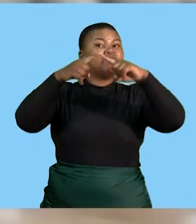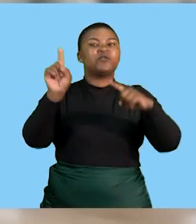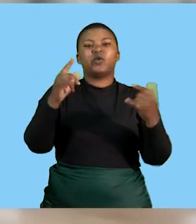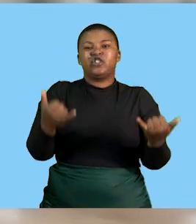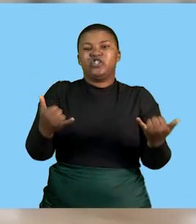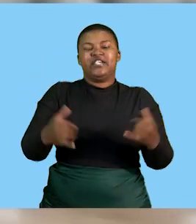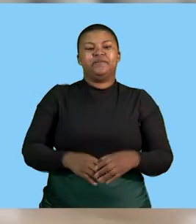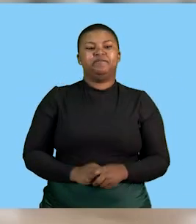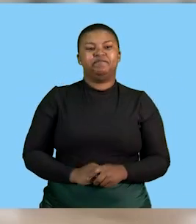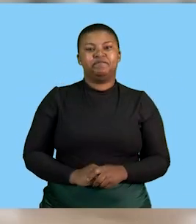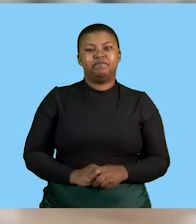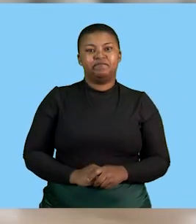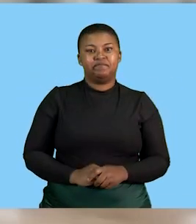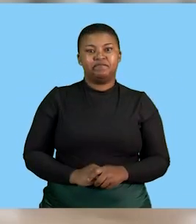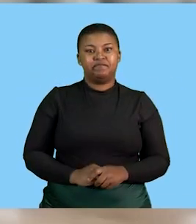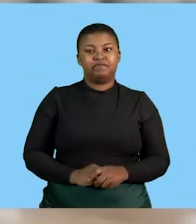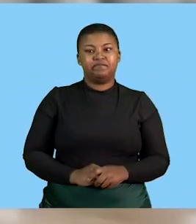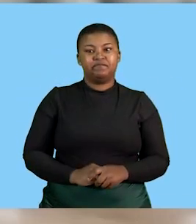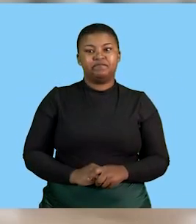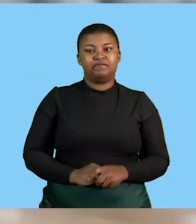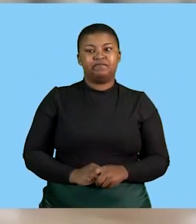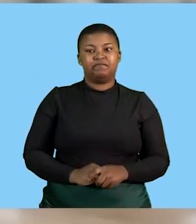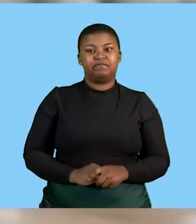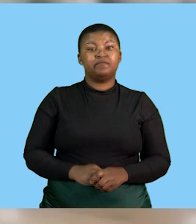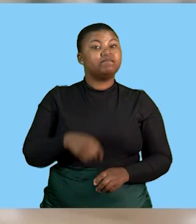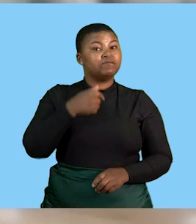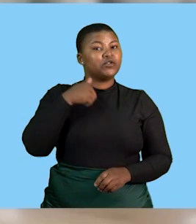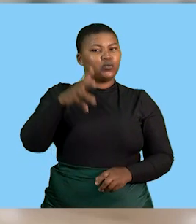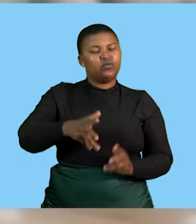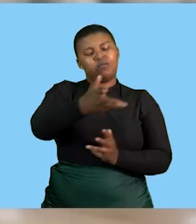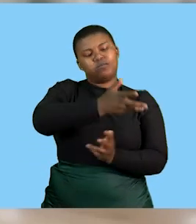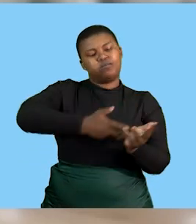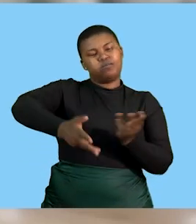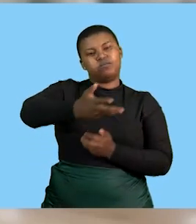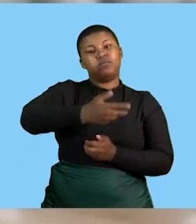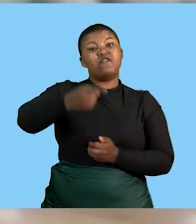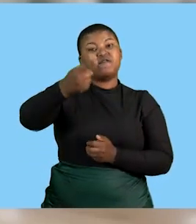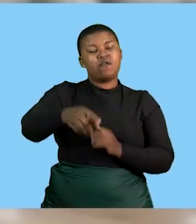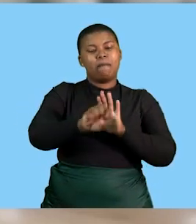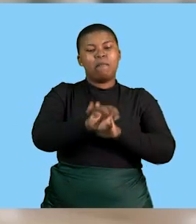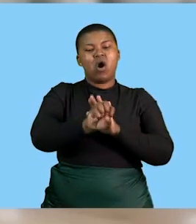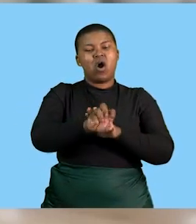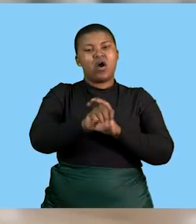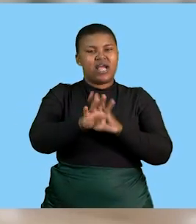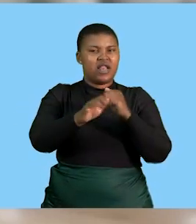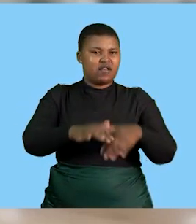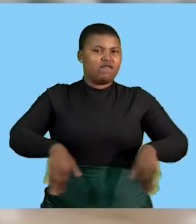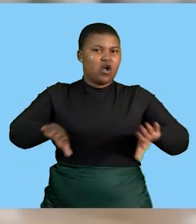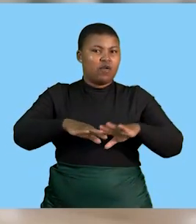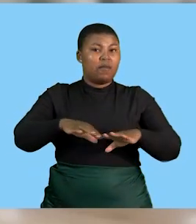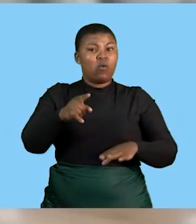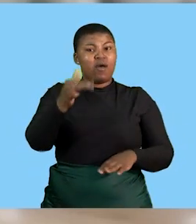for this lesson is then where we will discuss the components of the market environment, and hopefully you will have such